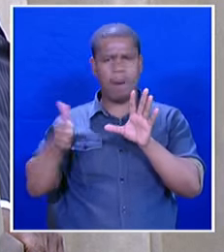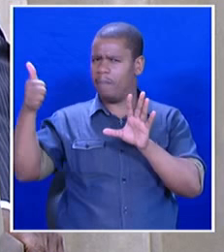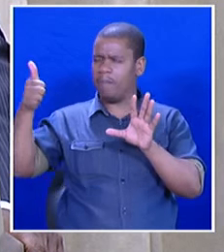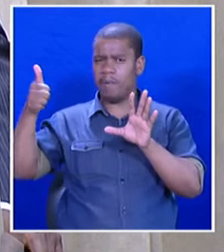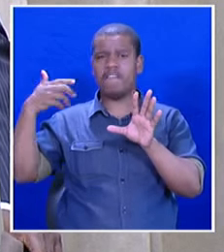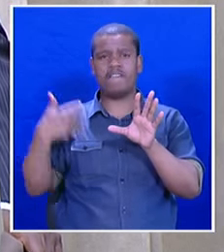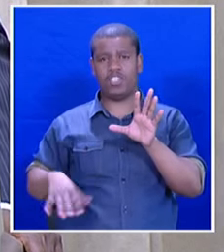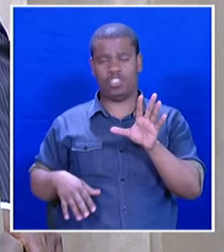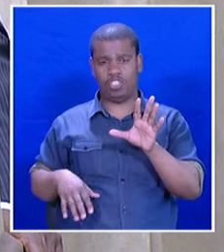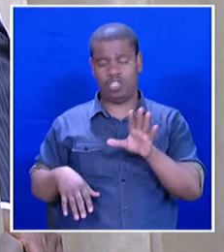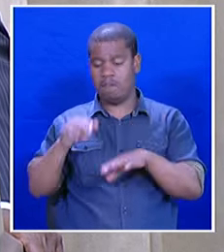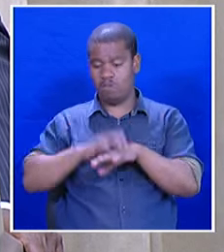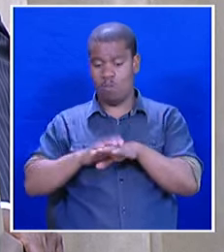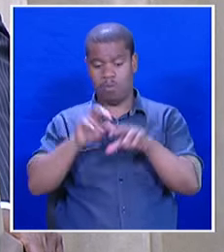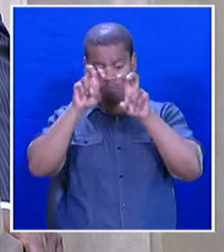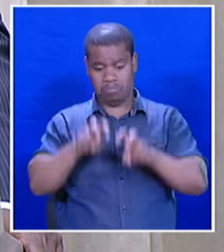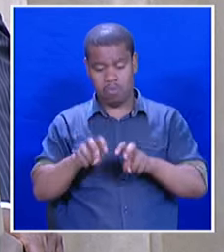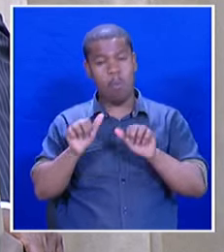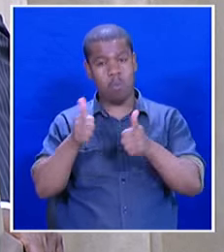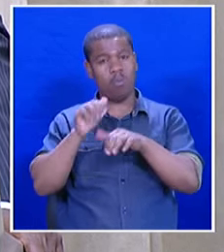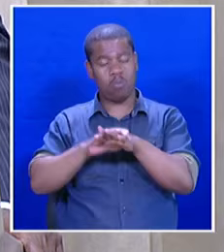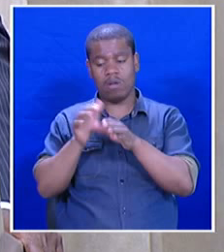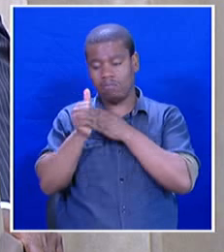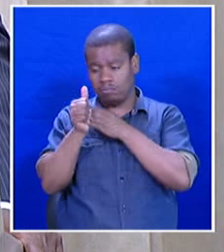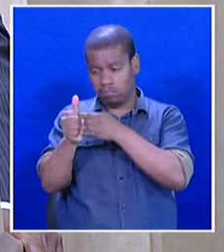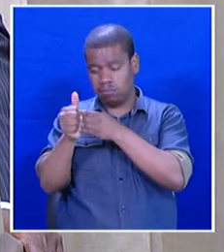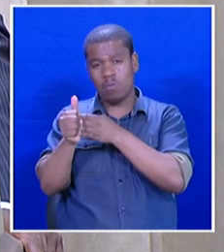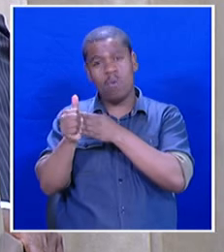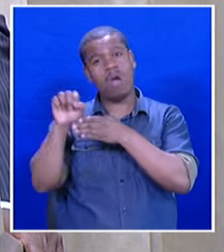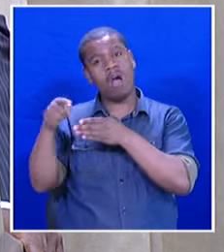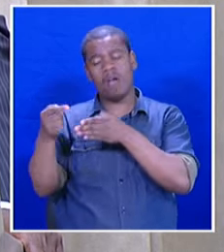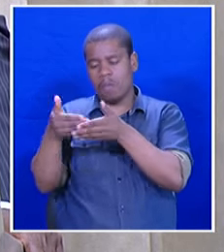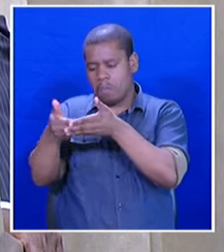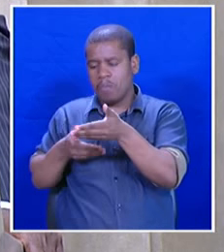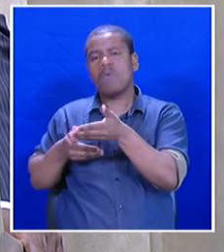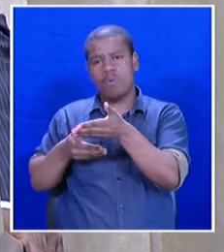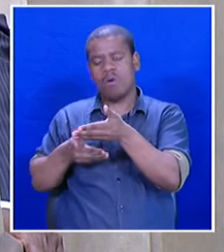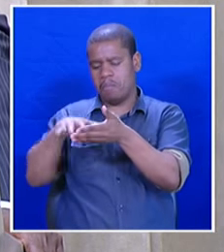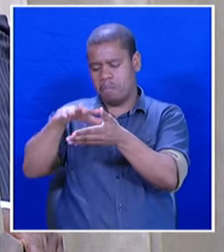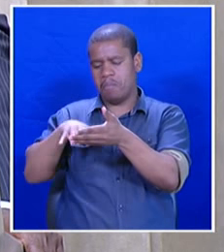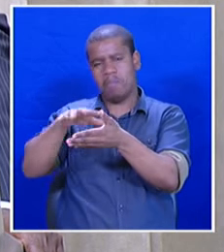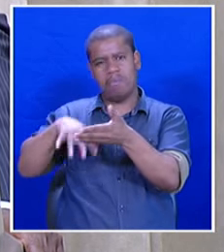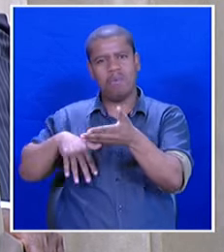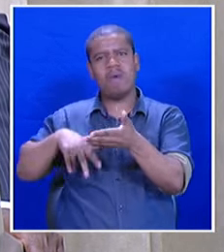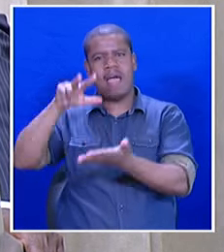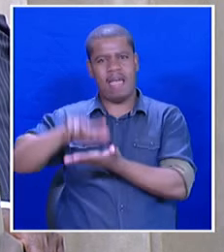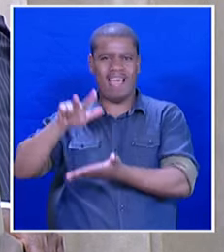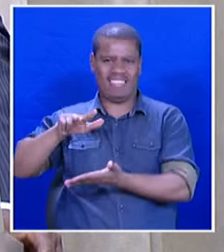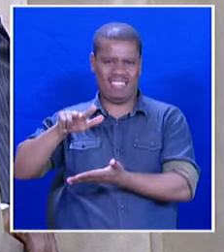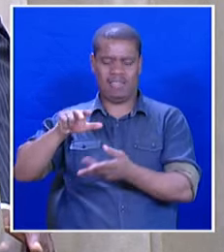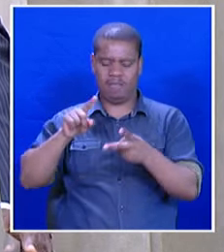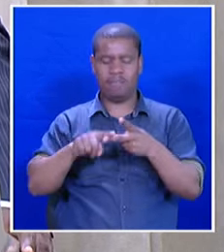Corporation is guided by, among others, the Nuclear Energy Act. the Companies Act and the